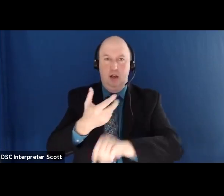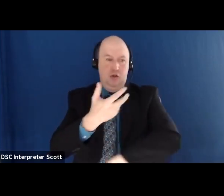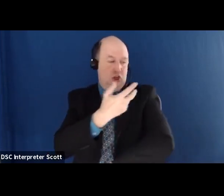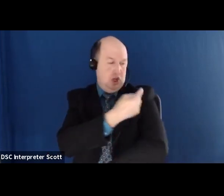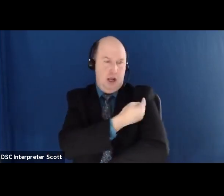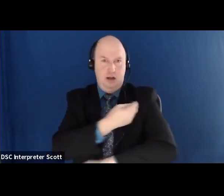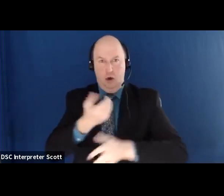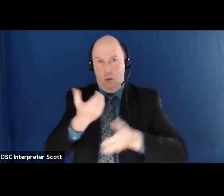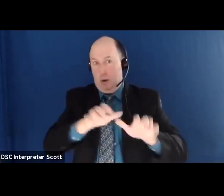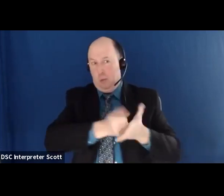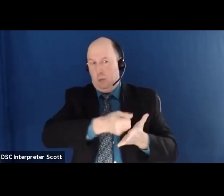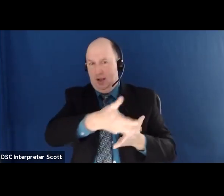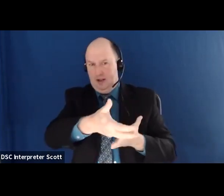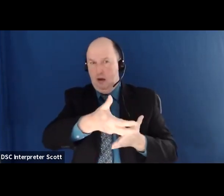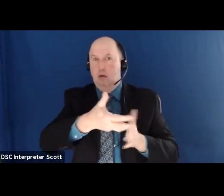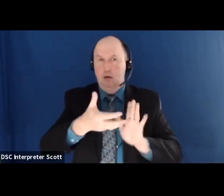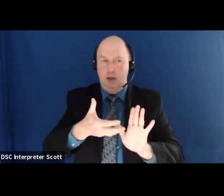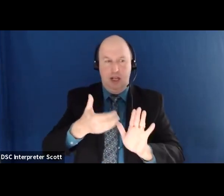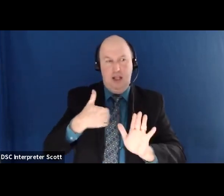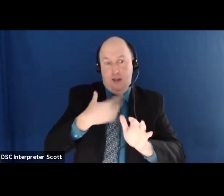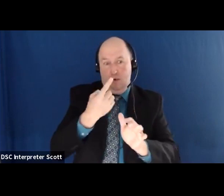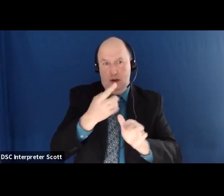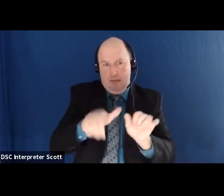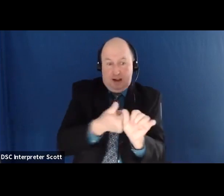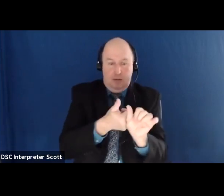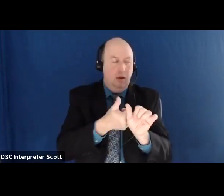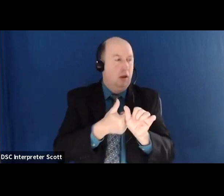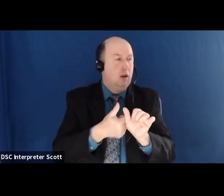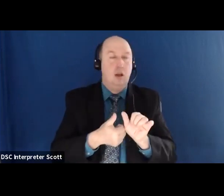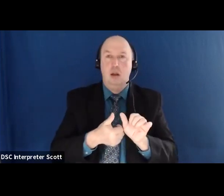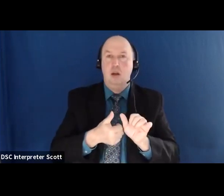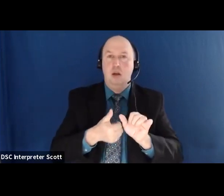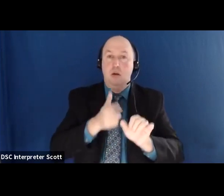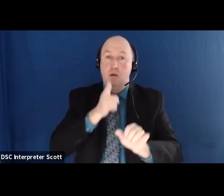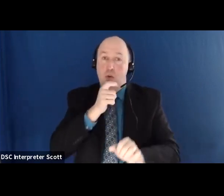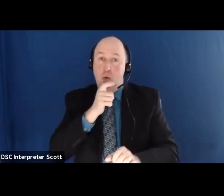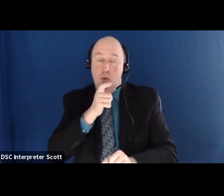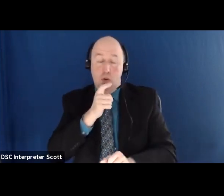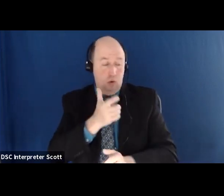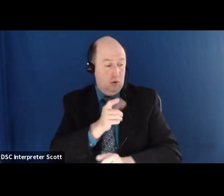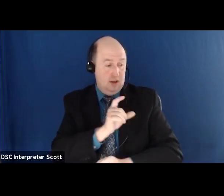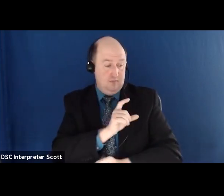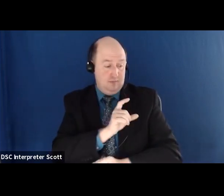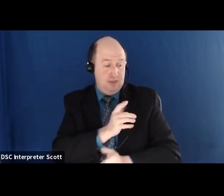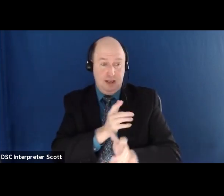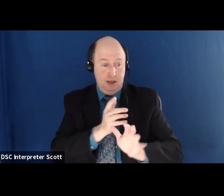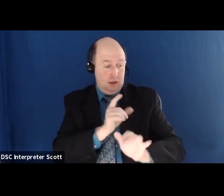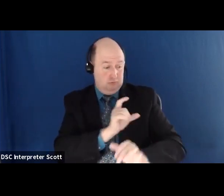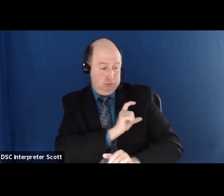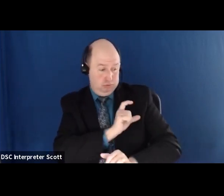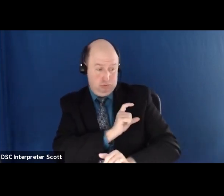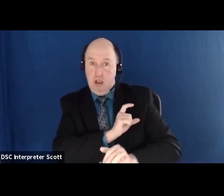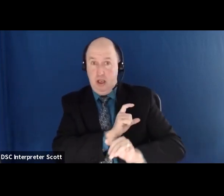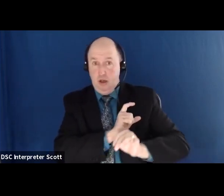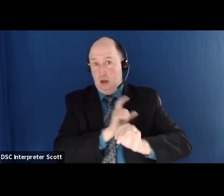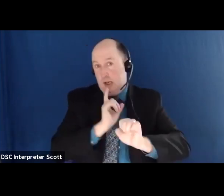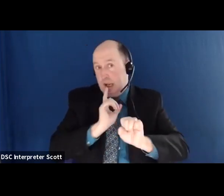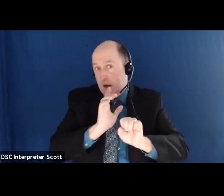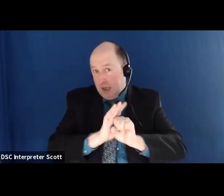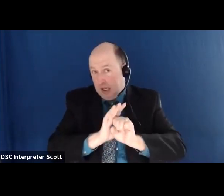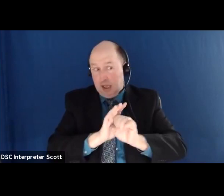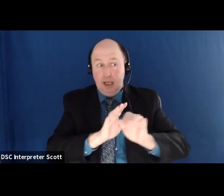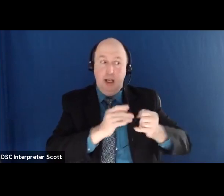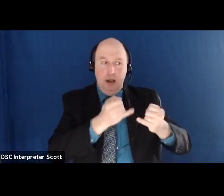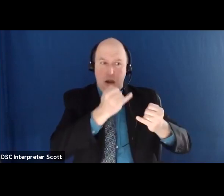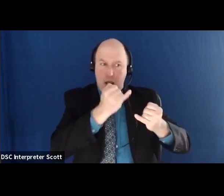waste. They had an extra one and they receive a shot. Is there a plan for like those law enforcement folks to ensure that they get a second shot, even though it was